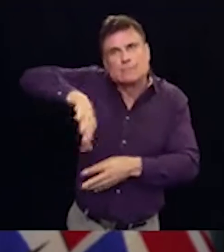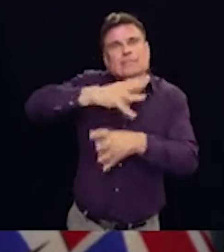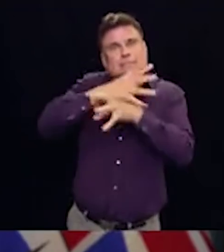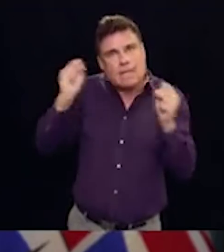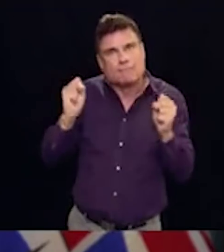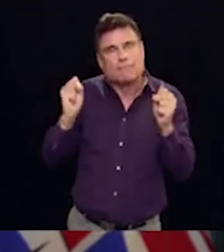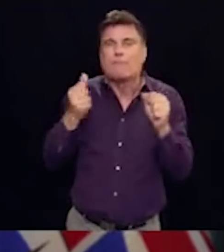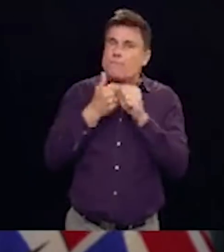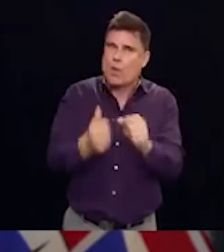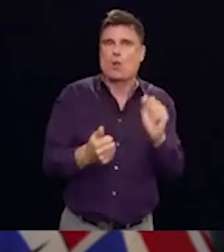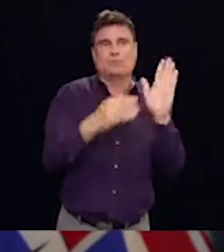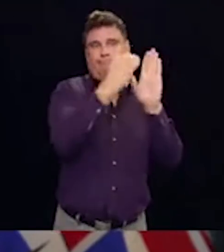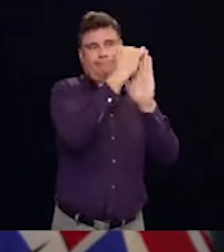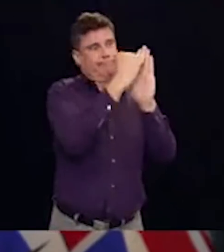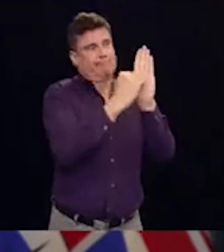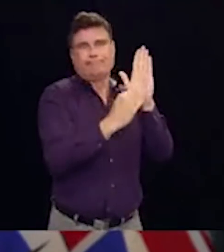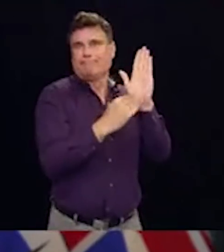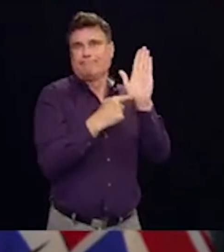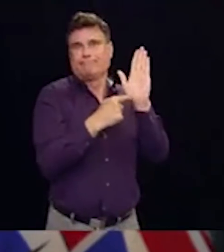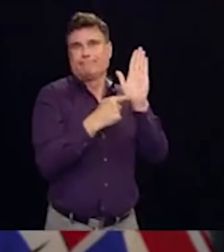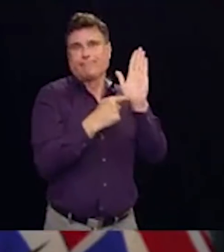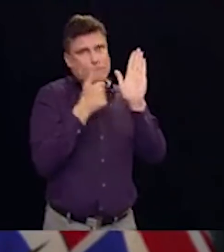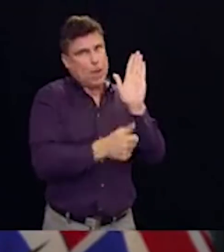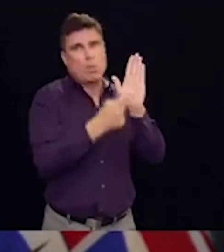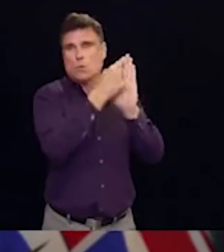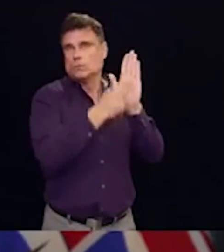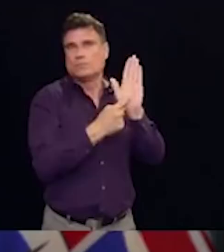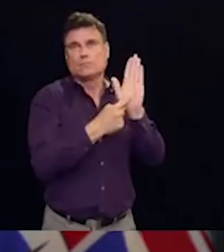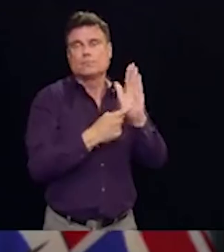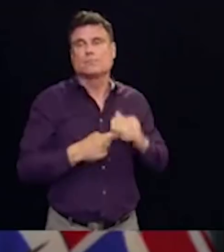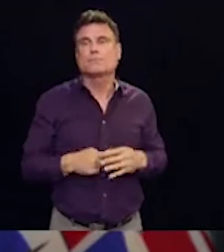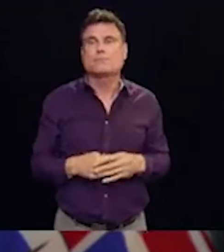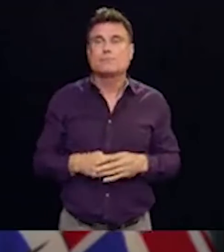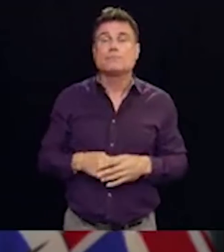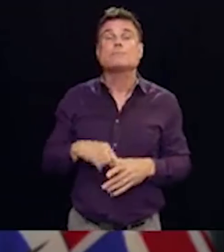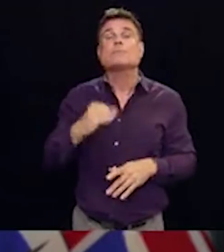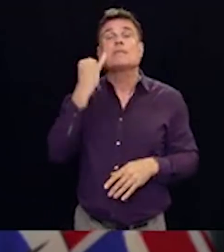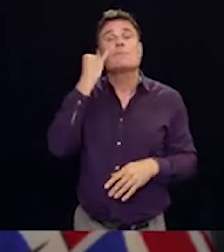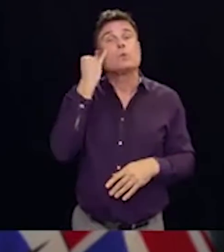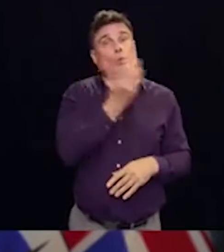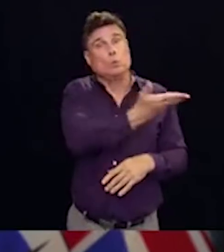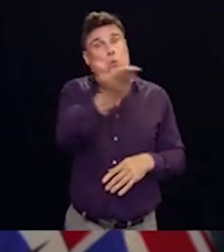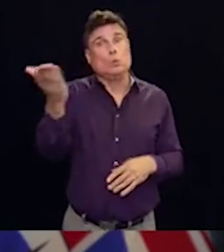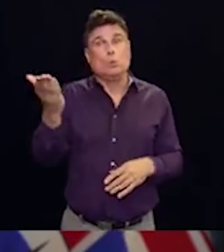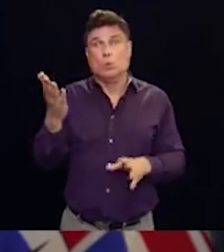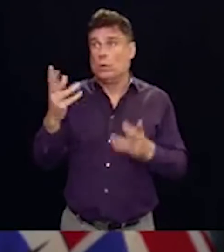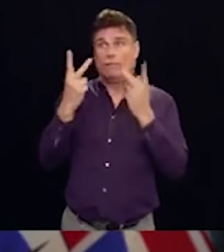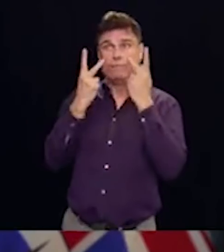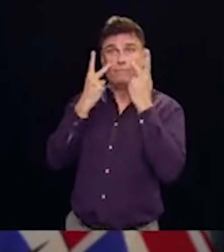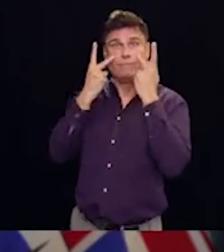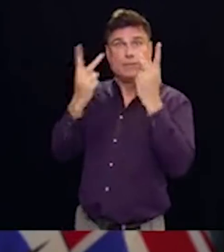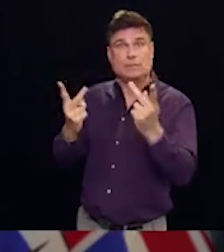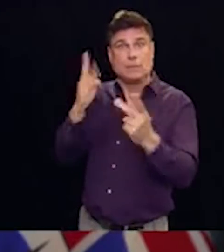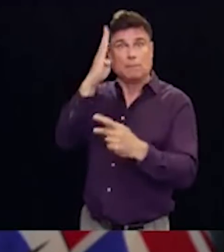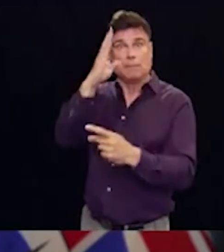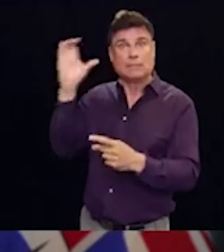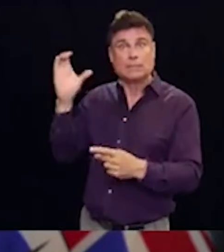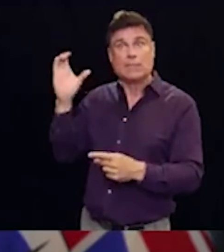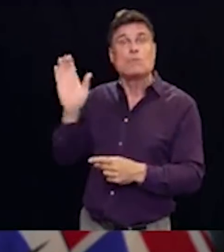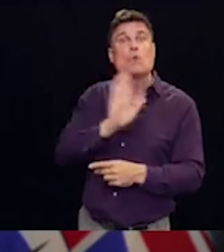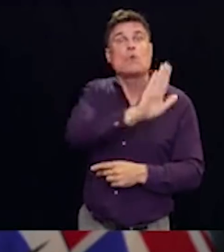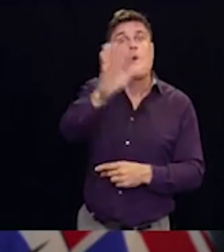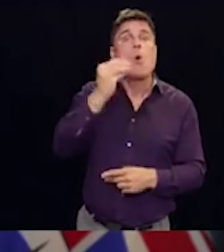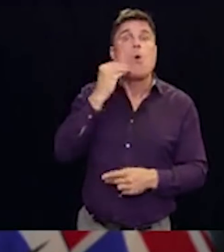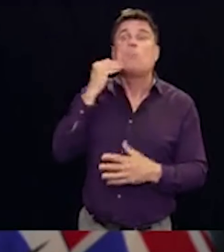even within the province, you need to stay home if you're not well, and don't come if you're not well.